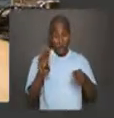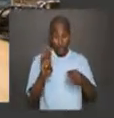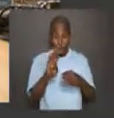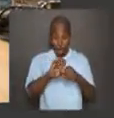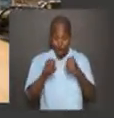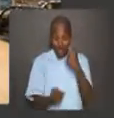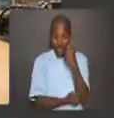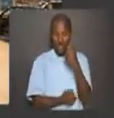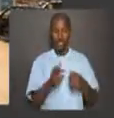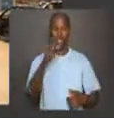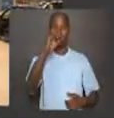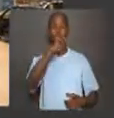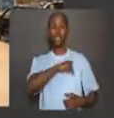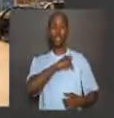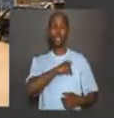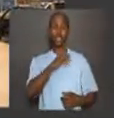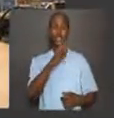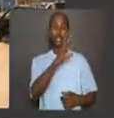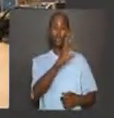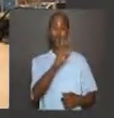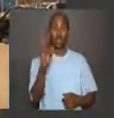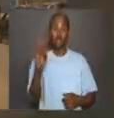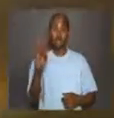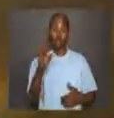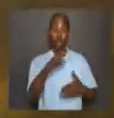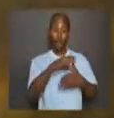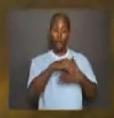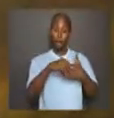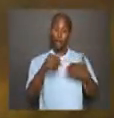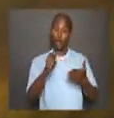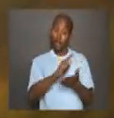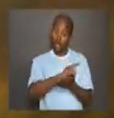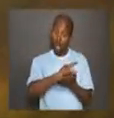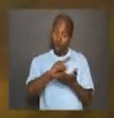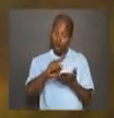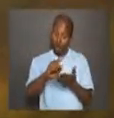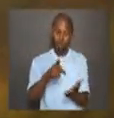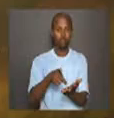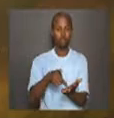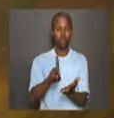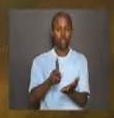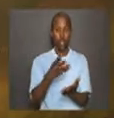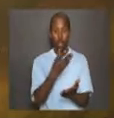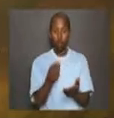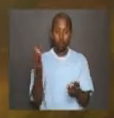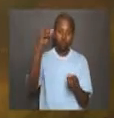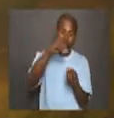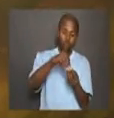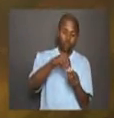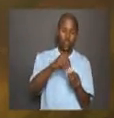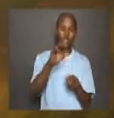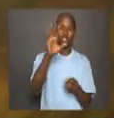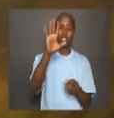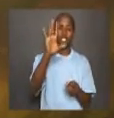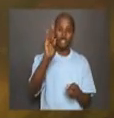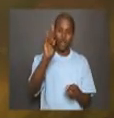salary is 700 bir a week. He also earns a